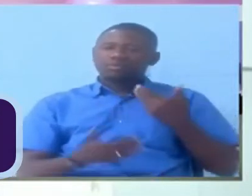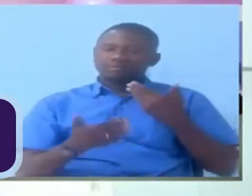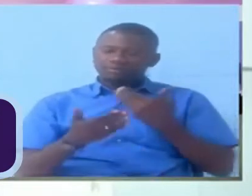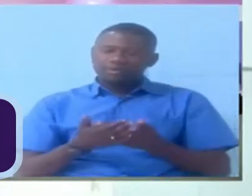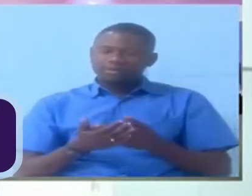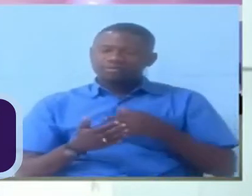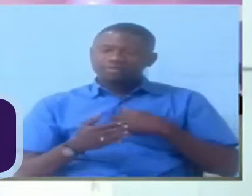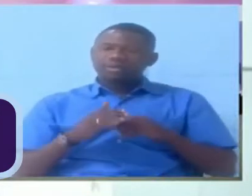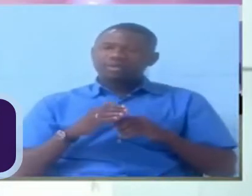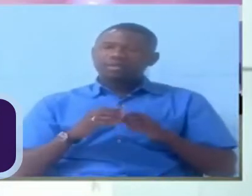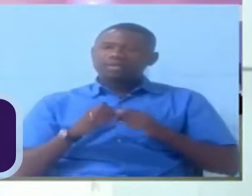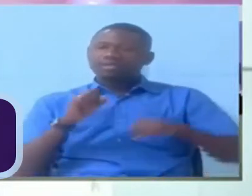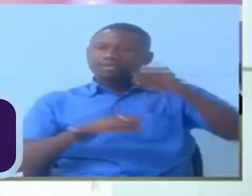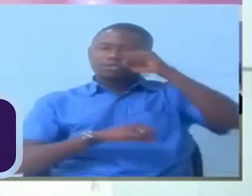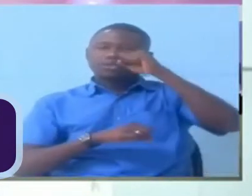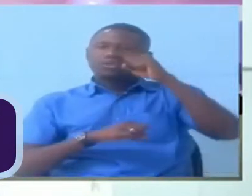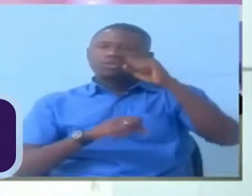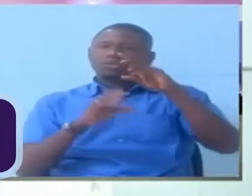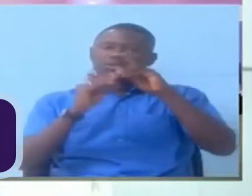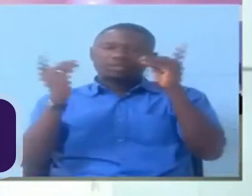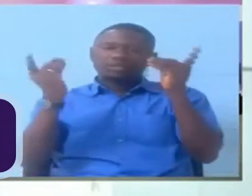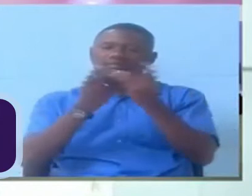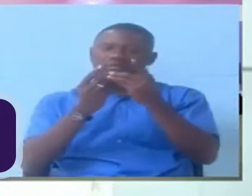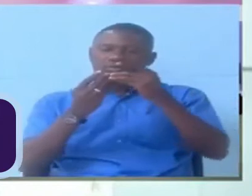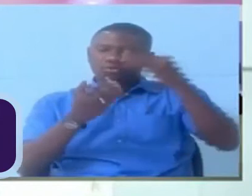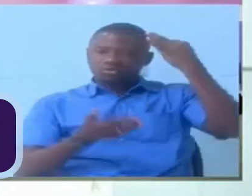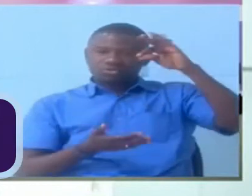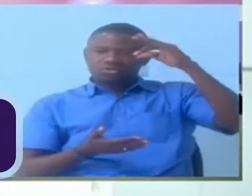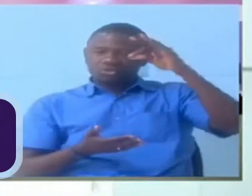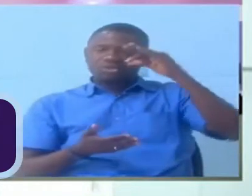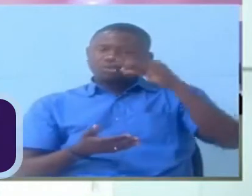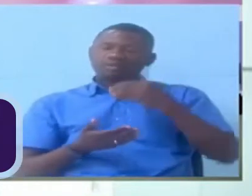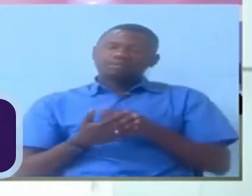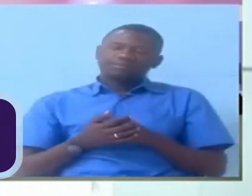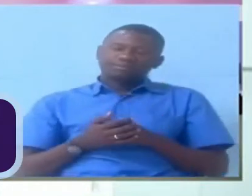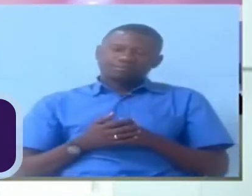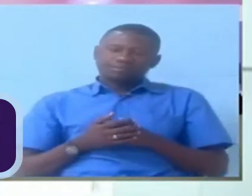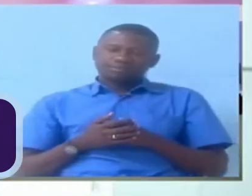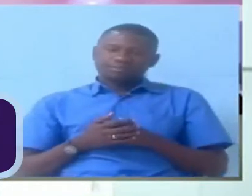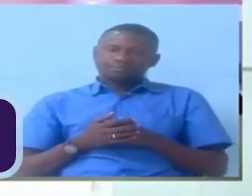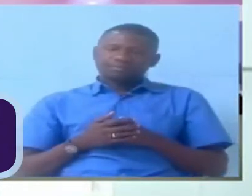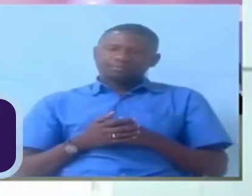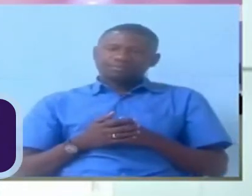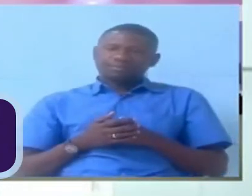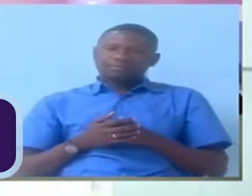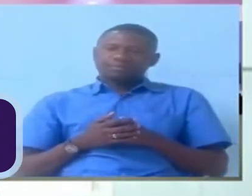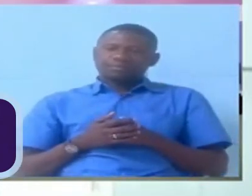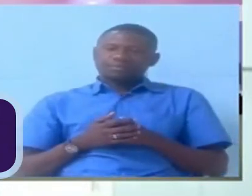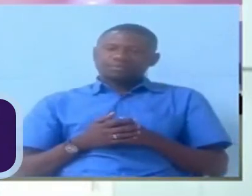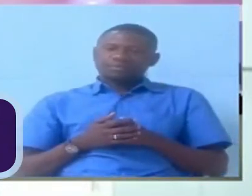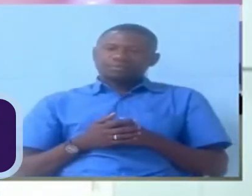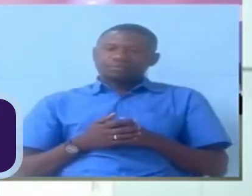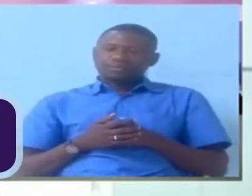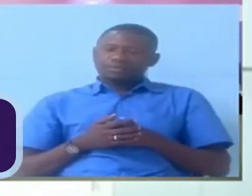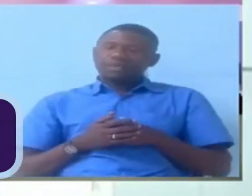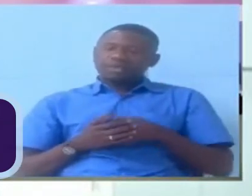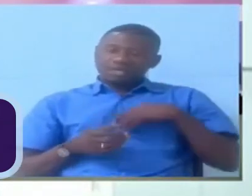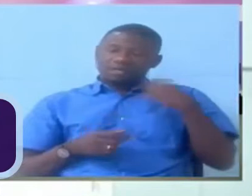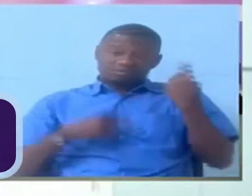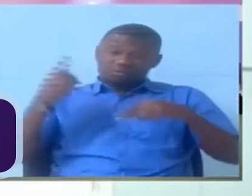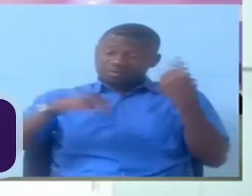academically no londo la karola hani but professionally yes barika do ko nyum fanan no ha science of